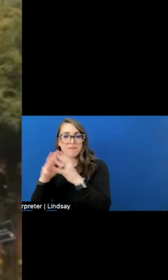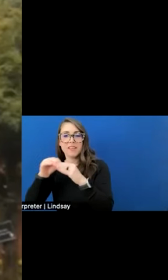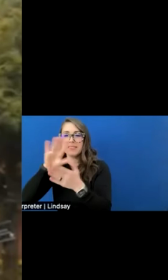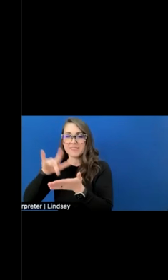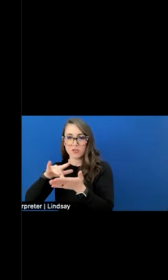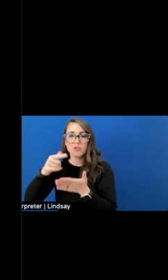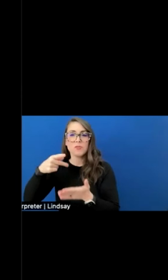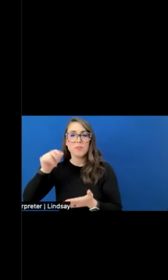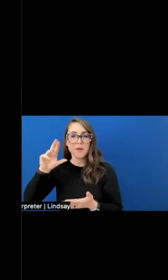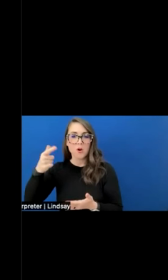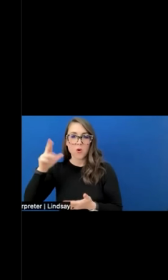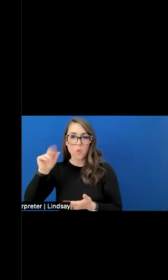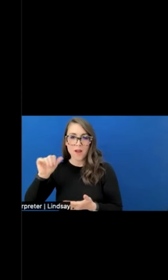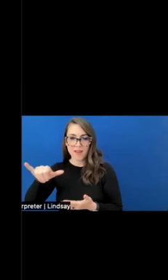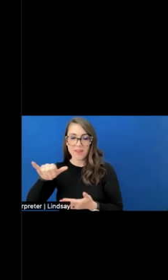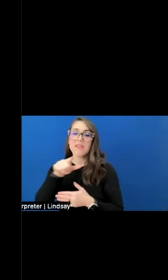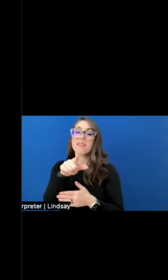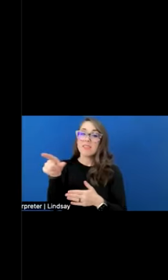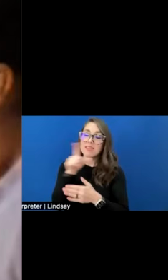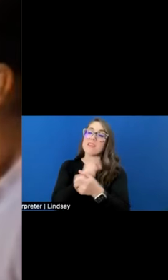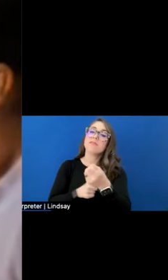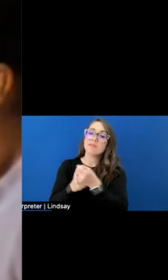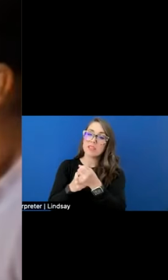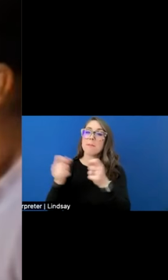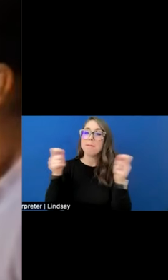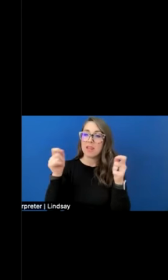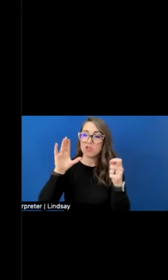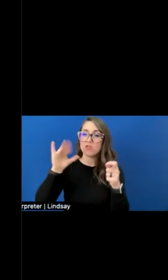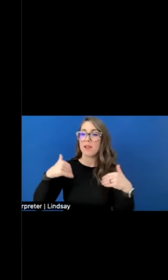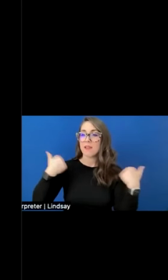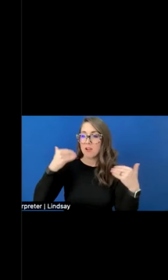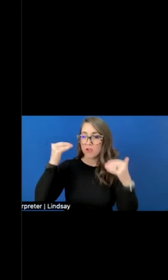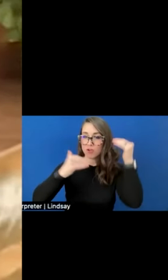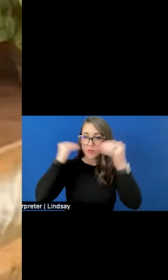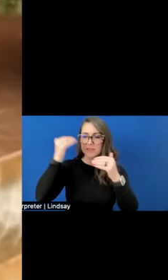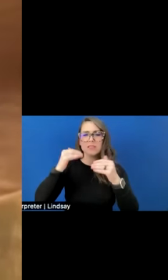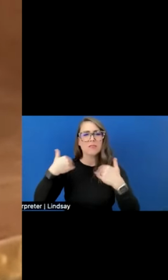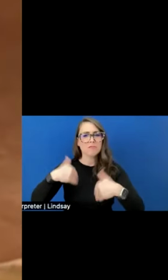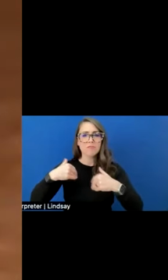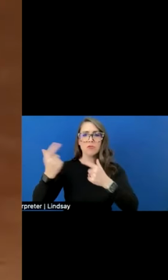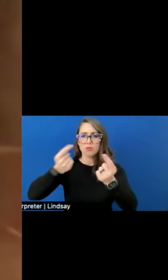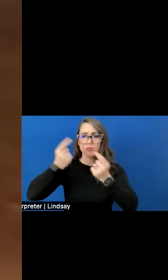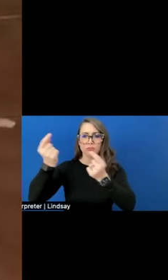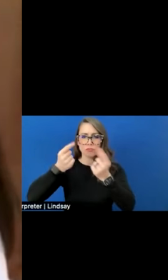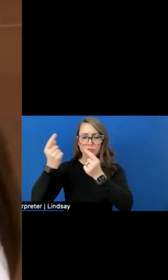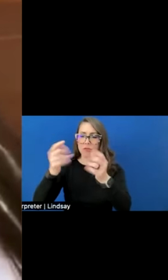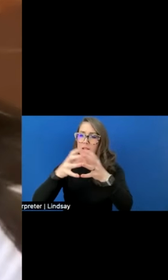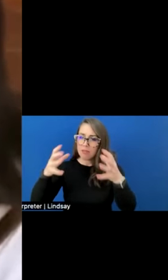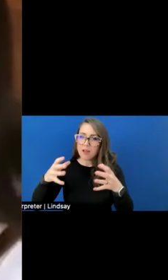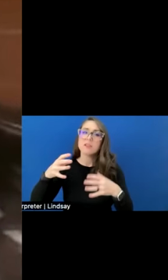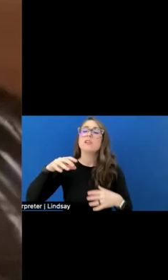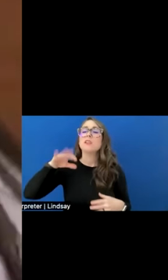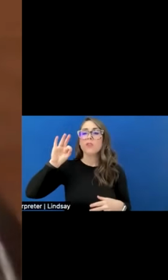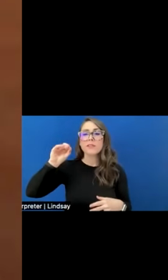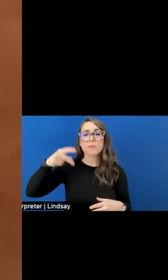young adults and is very dynamic. The Friends of Paraguay specifically supported